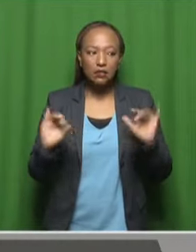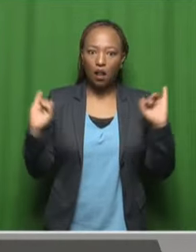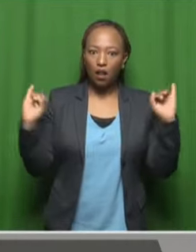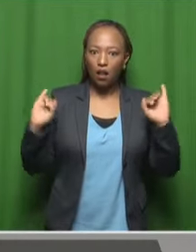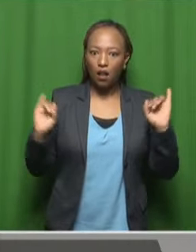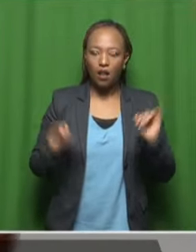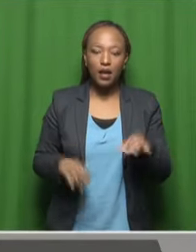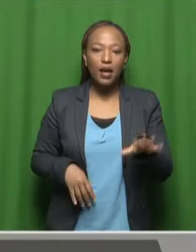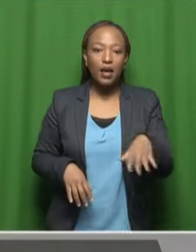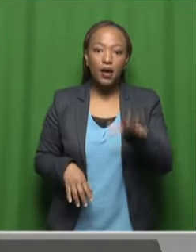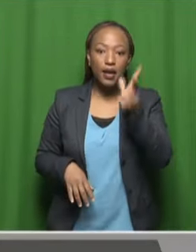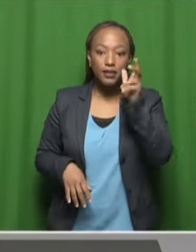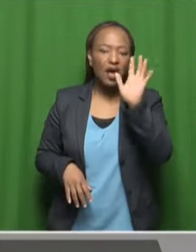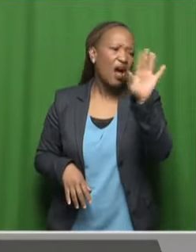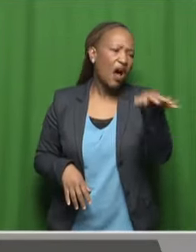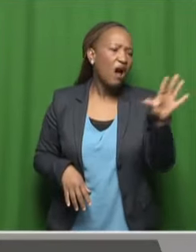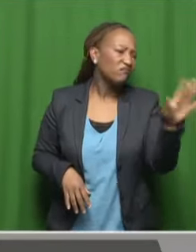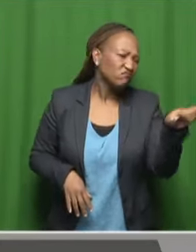listen, oh by the way, this is happening.